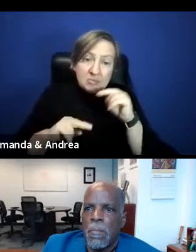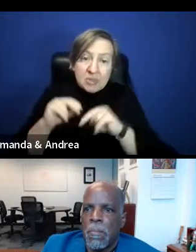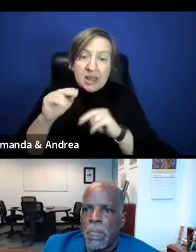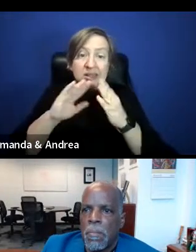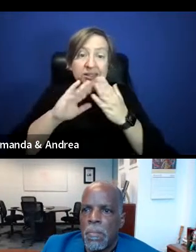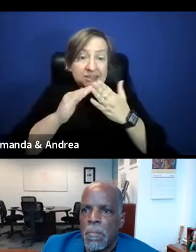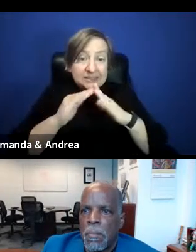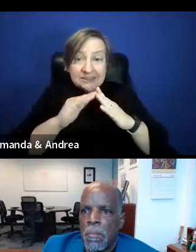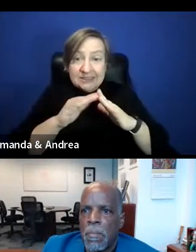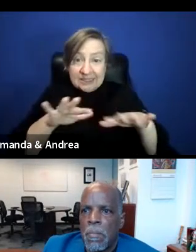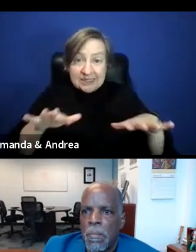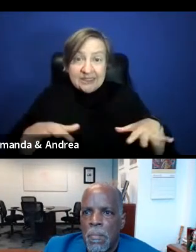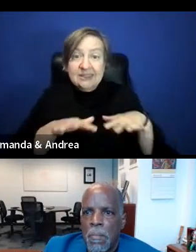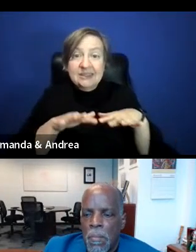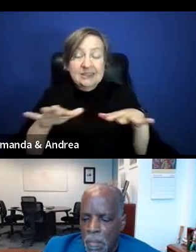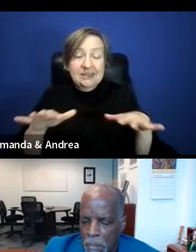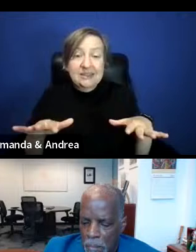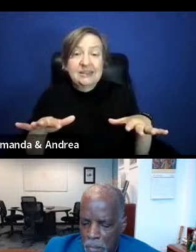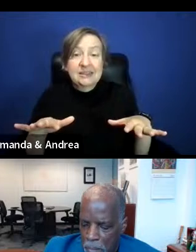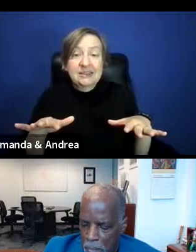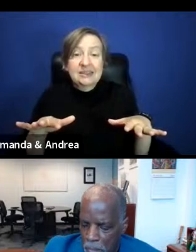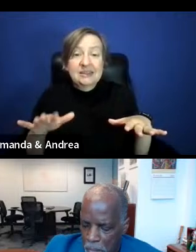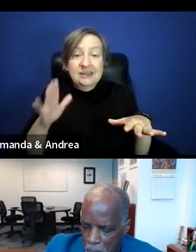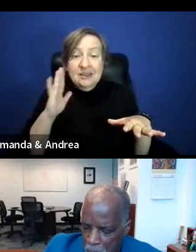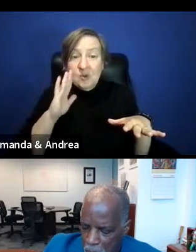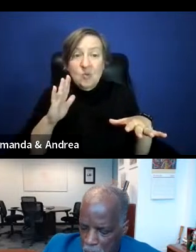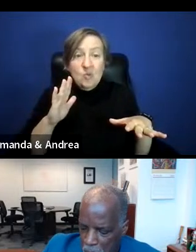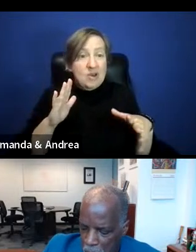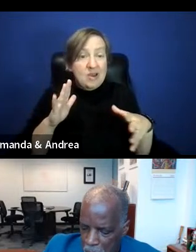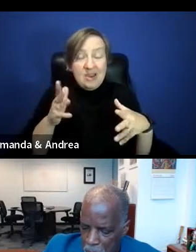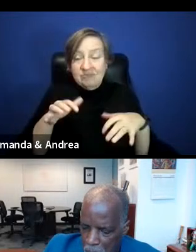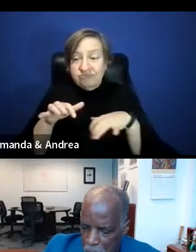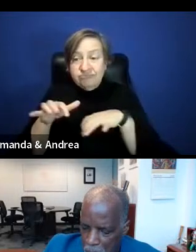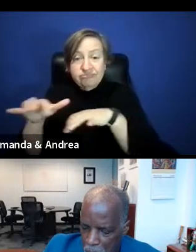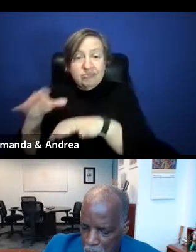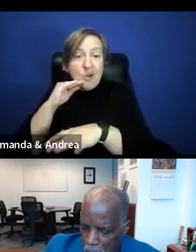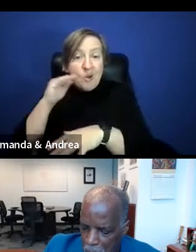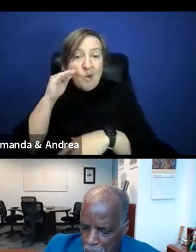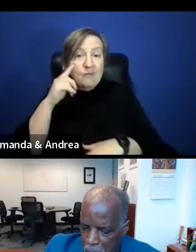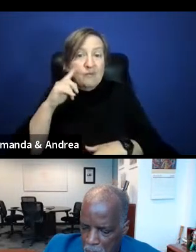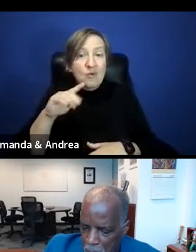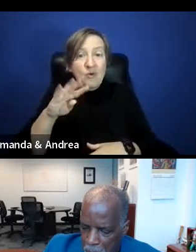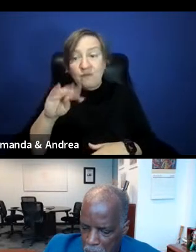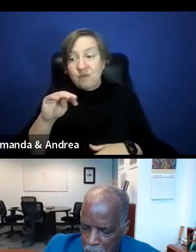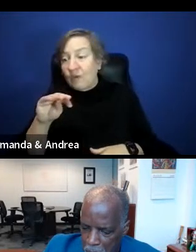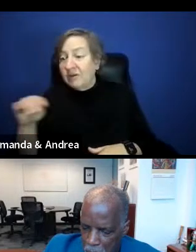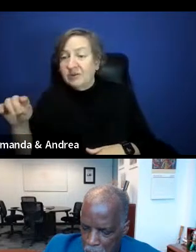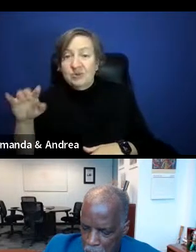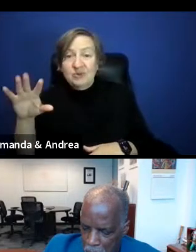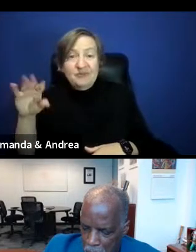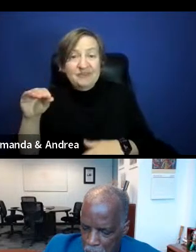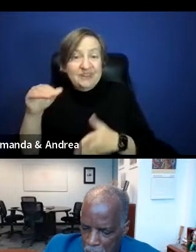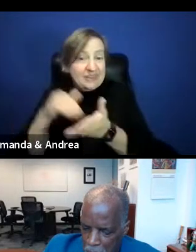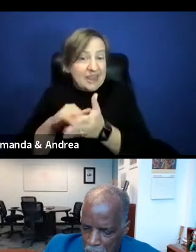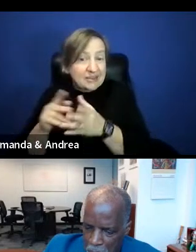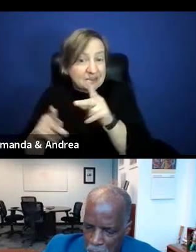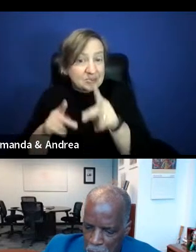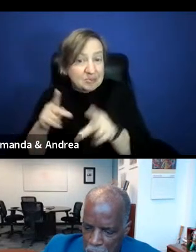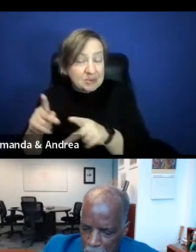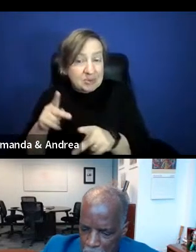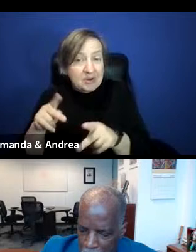city that will house 40 to 50,000 people in less than